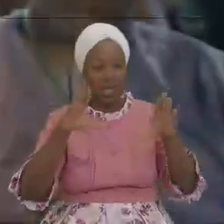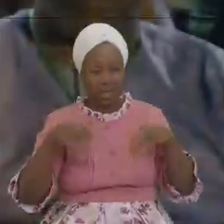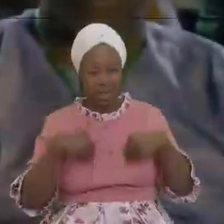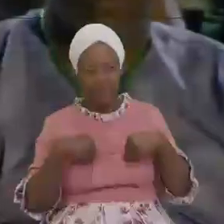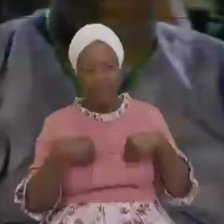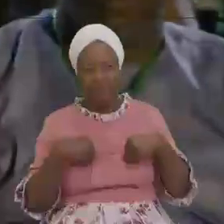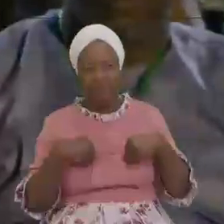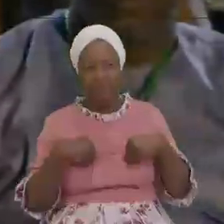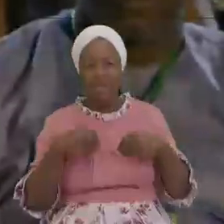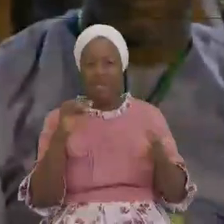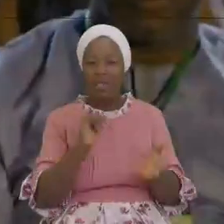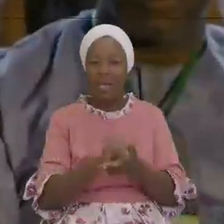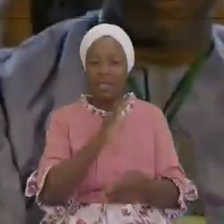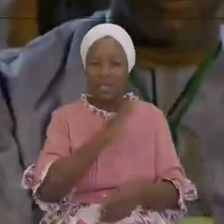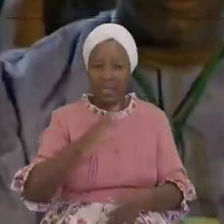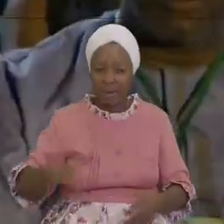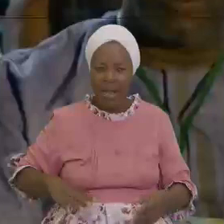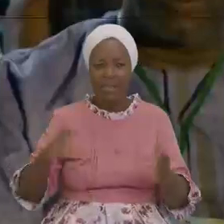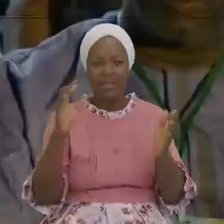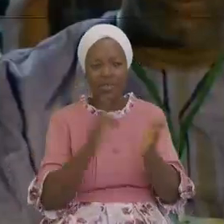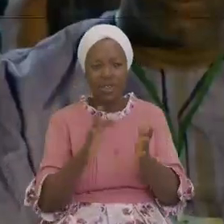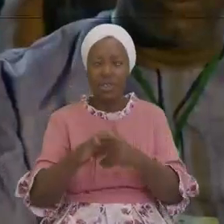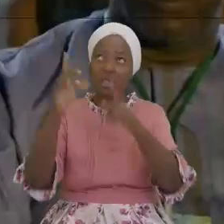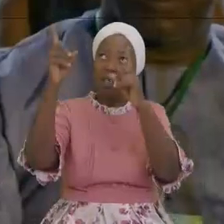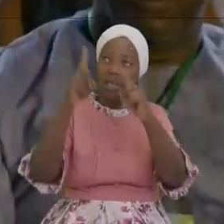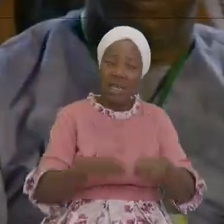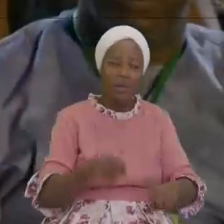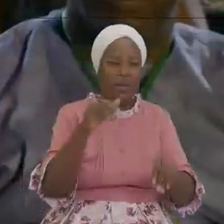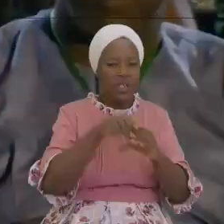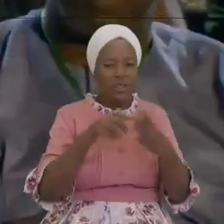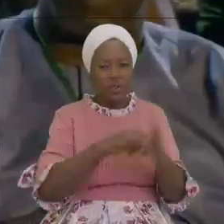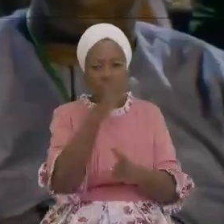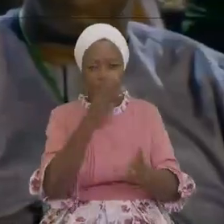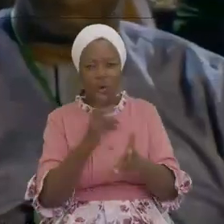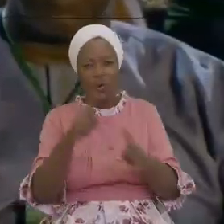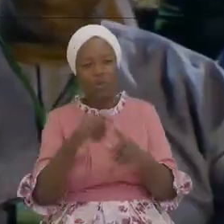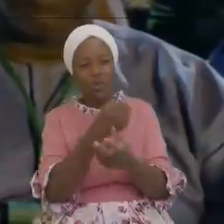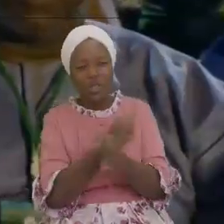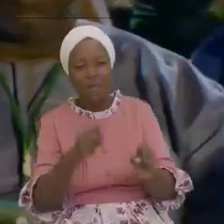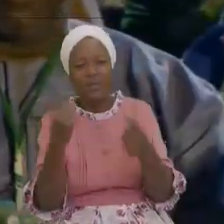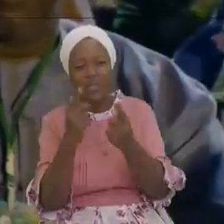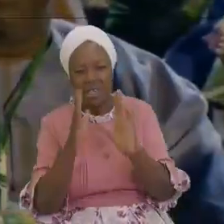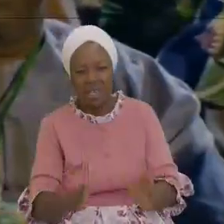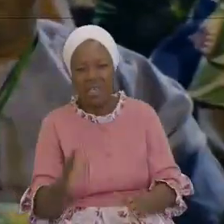that Christ Jesus came into the world to save sinners.